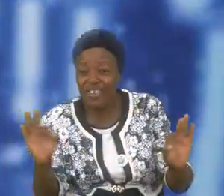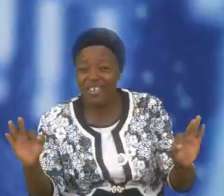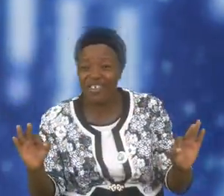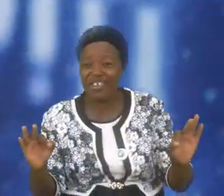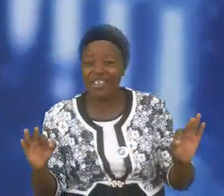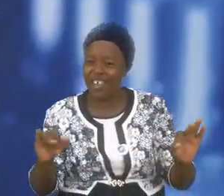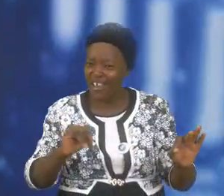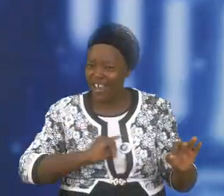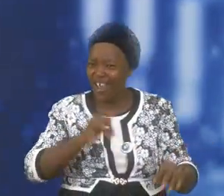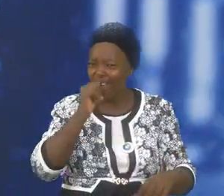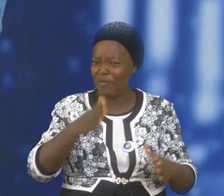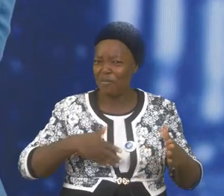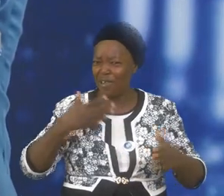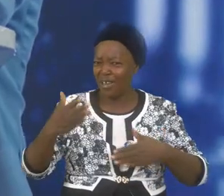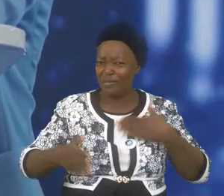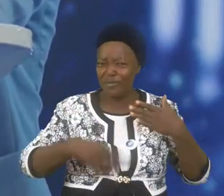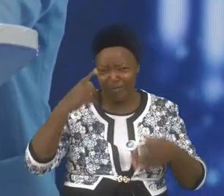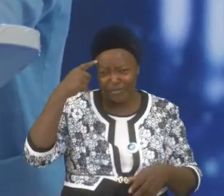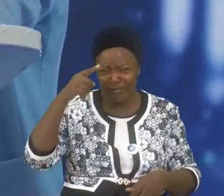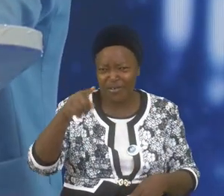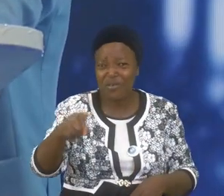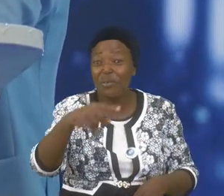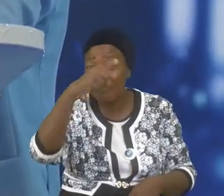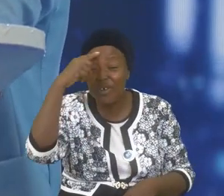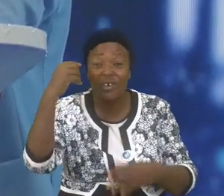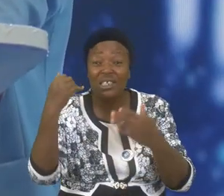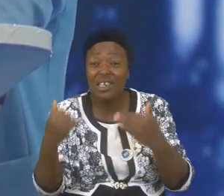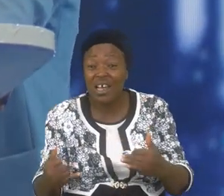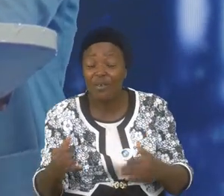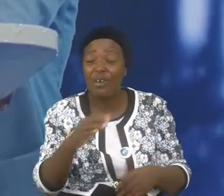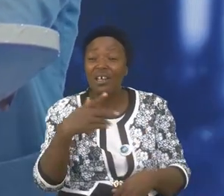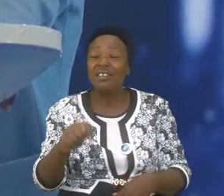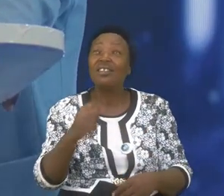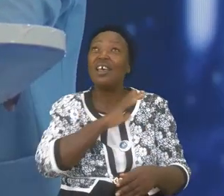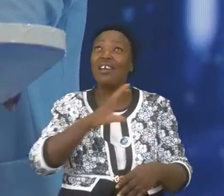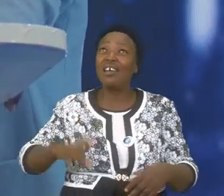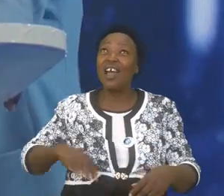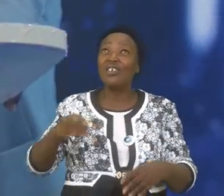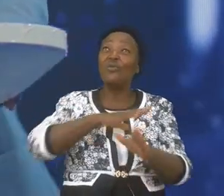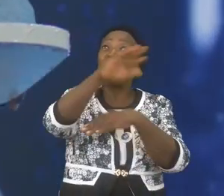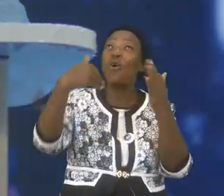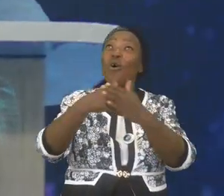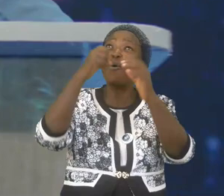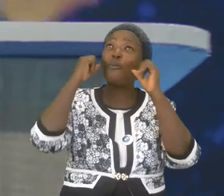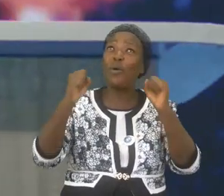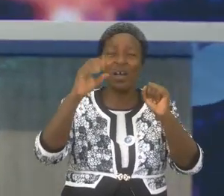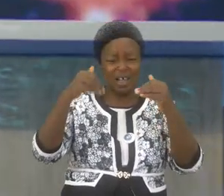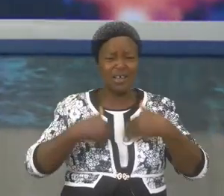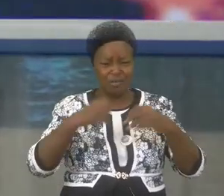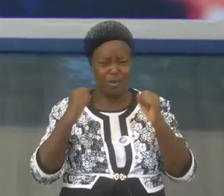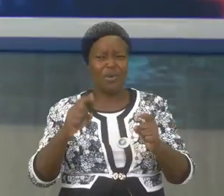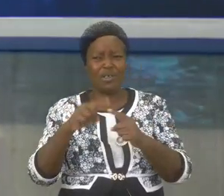the Christ of all power, he has power to save, he has power to heal, he has